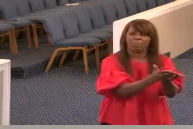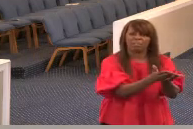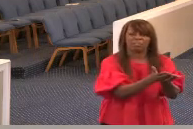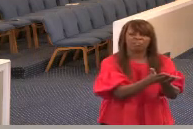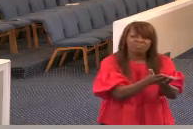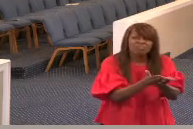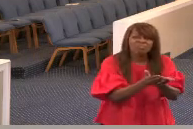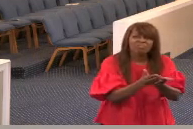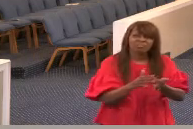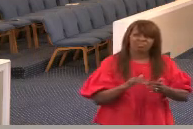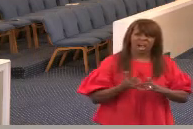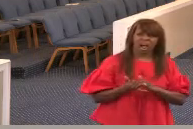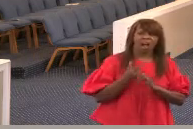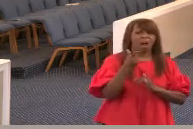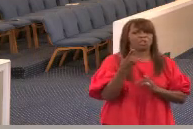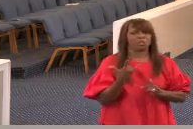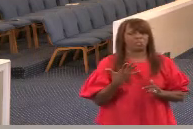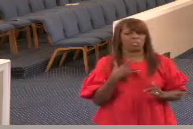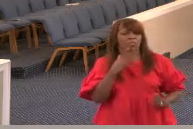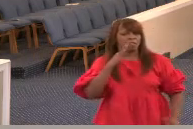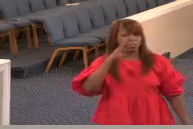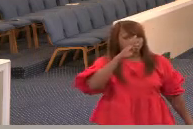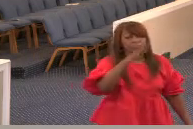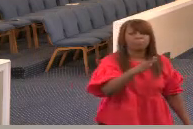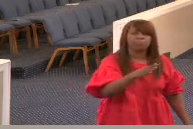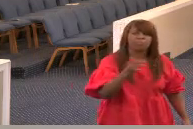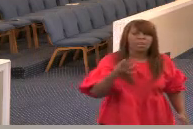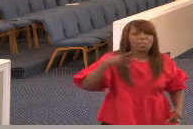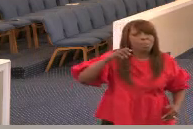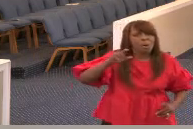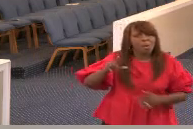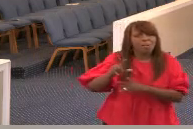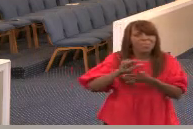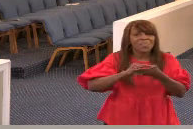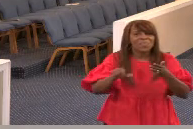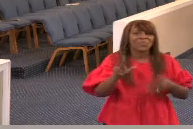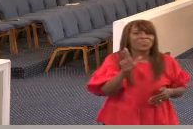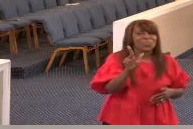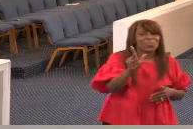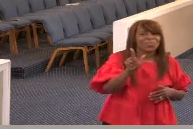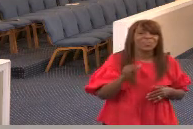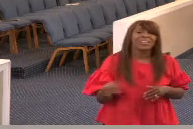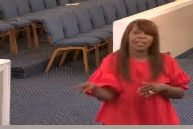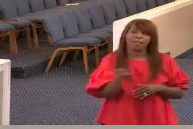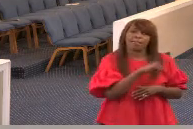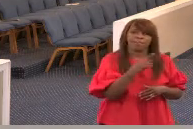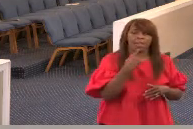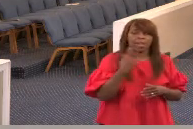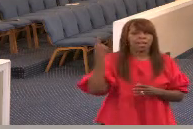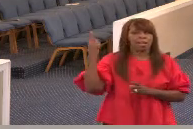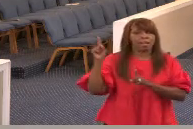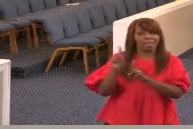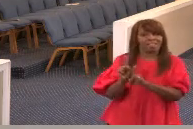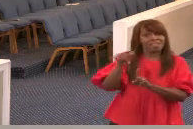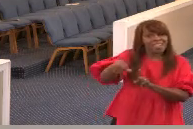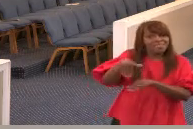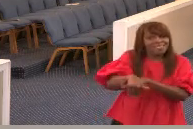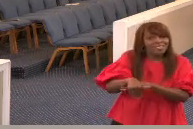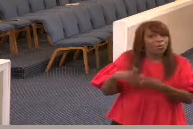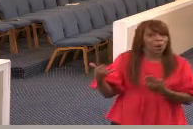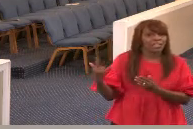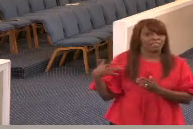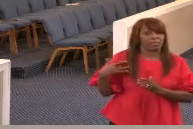with conviction? How do you speak with certainty like that, Paul? It's there in verse 23. For there stood by me this night